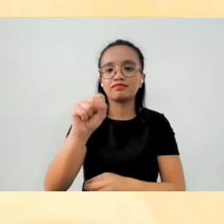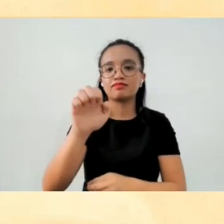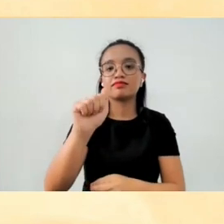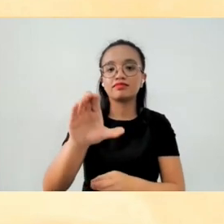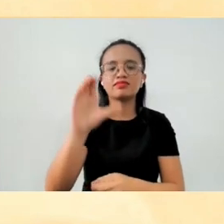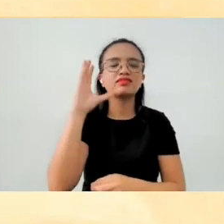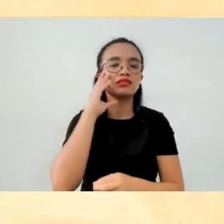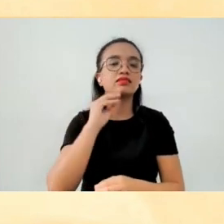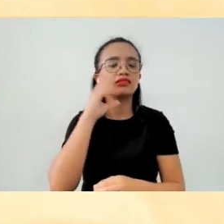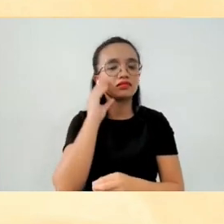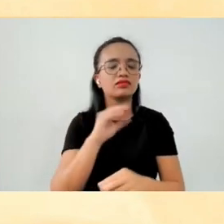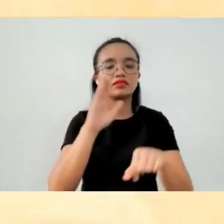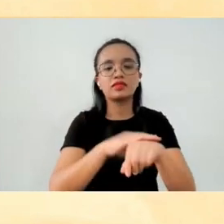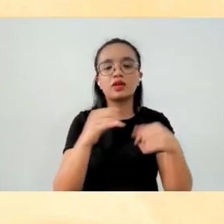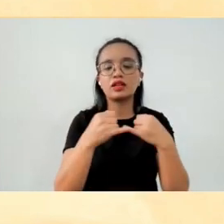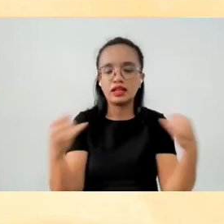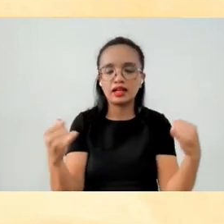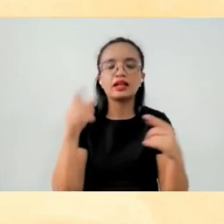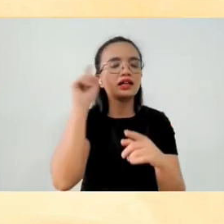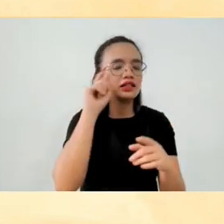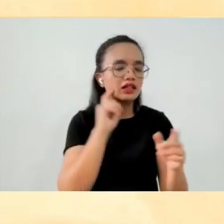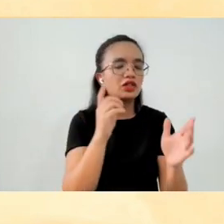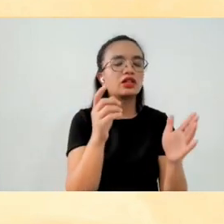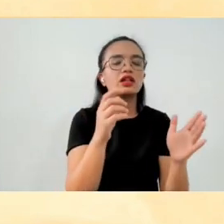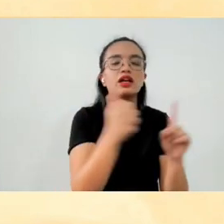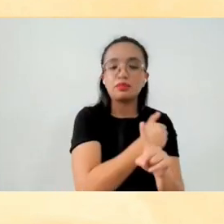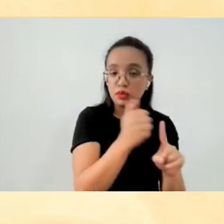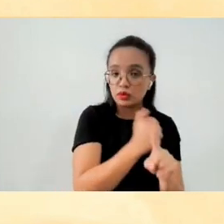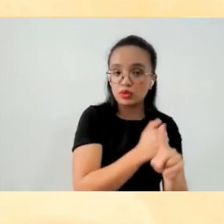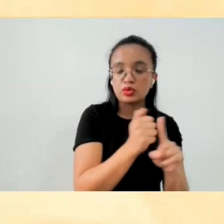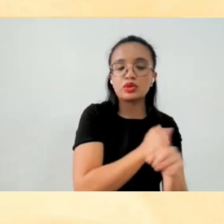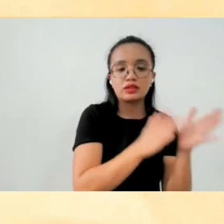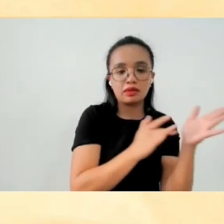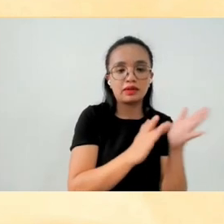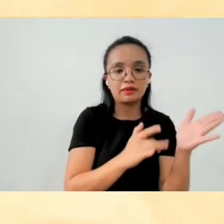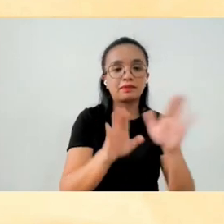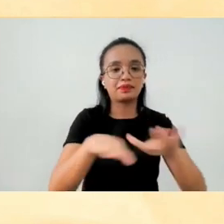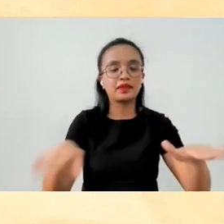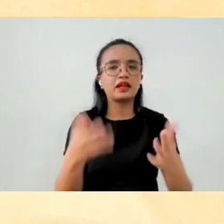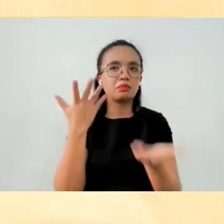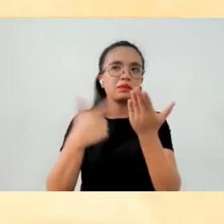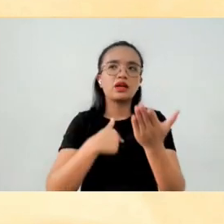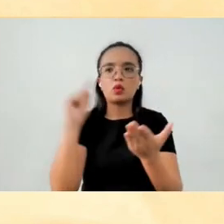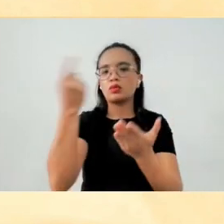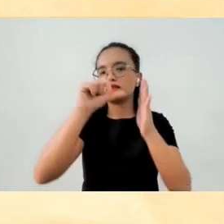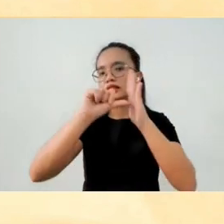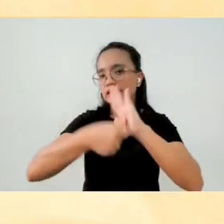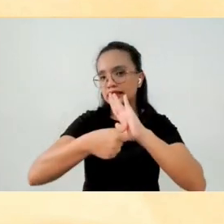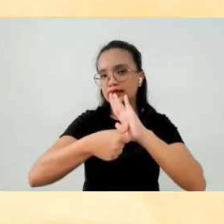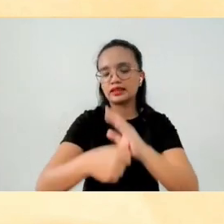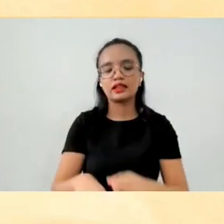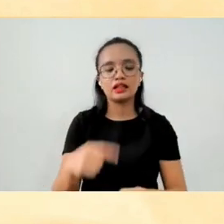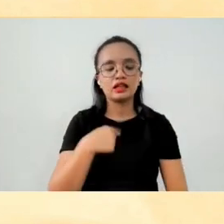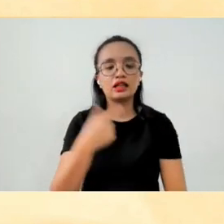experience, online sexual abuse or exploitation of children. And maybe just to highlight, I'd like to thank